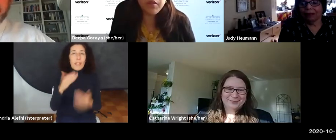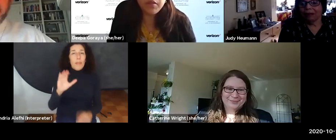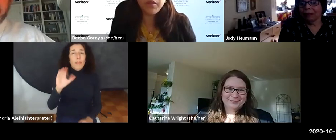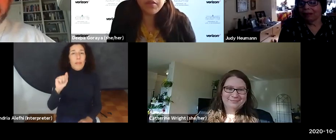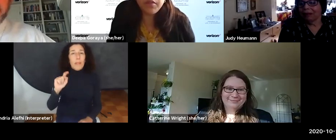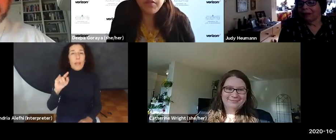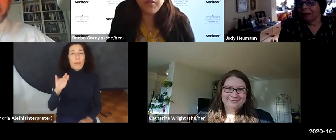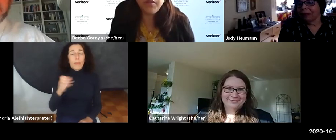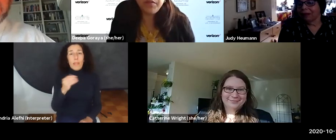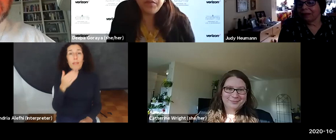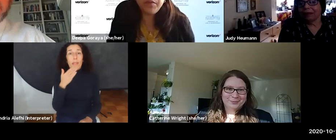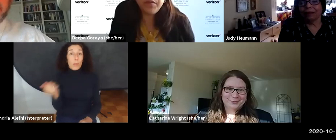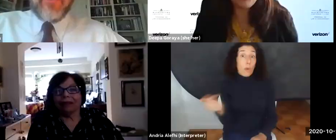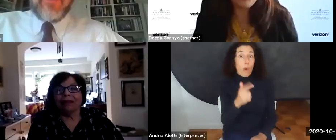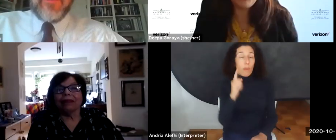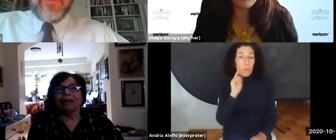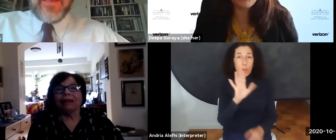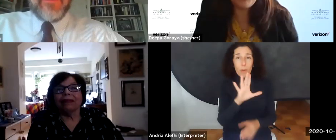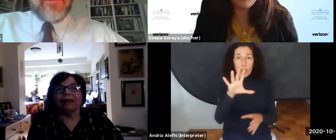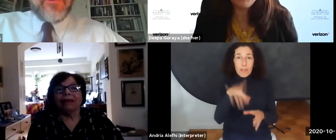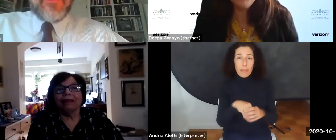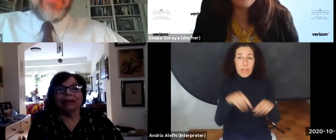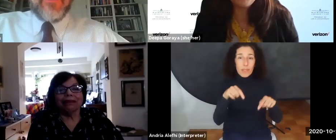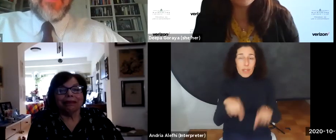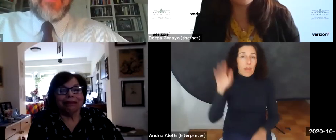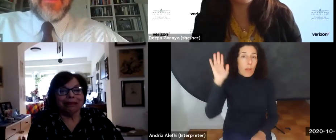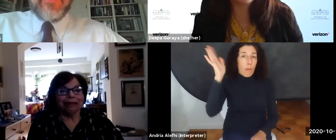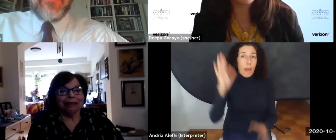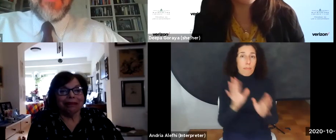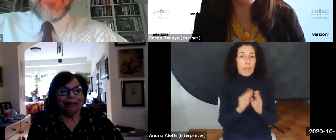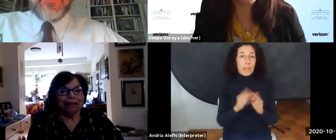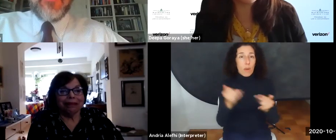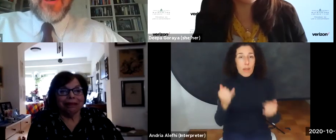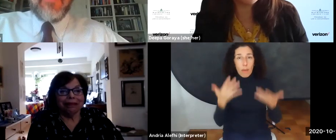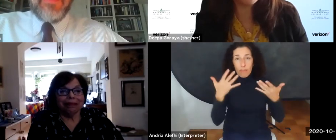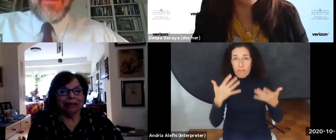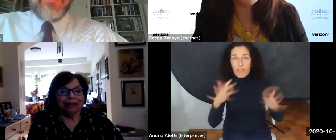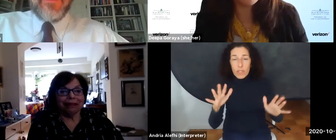for your participation in this webinar. That concludes the webinar, and we wish